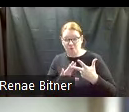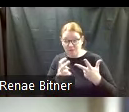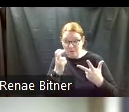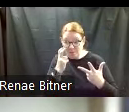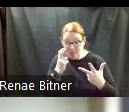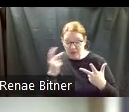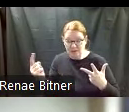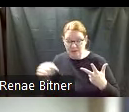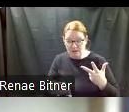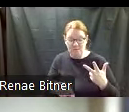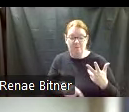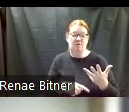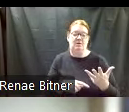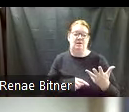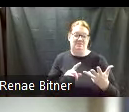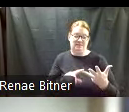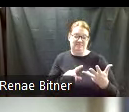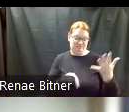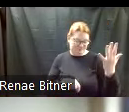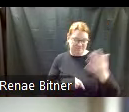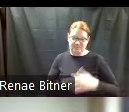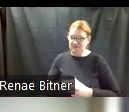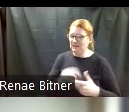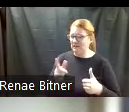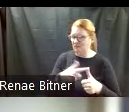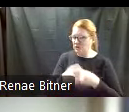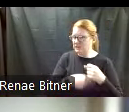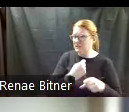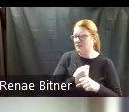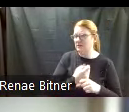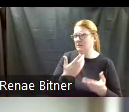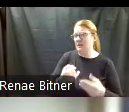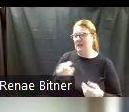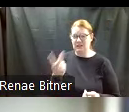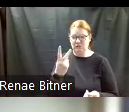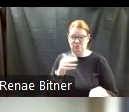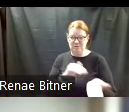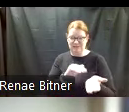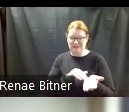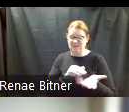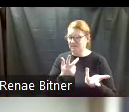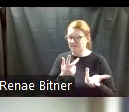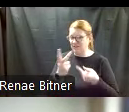in. In the first year of Grace's life, I would say we probably had 2 doctor's visits a week.